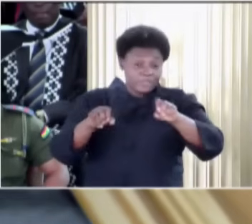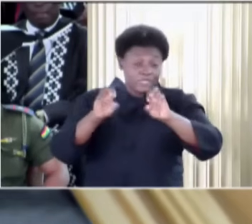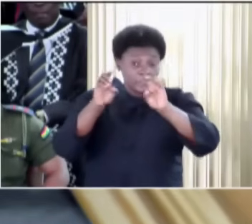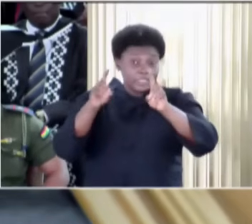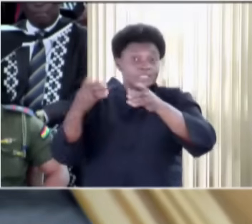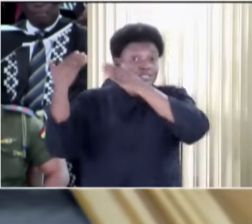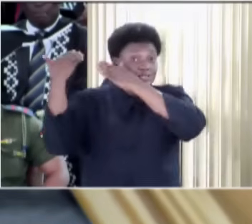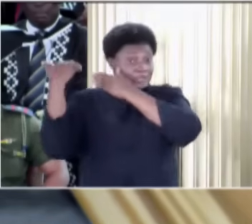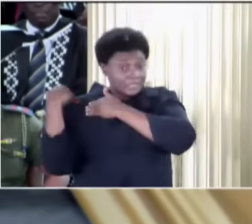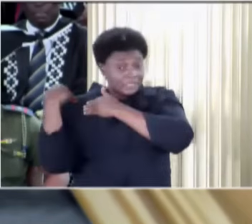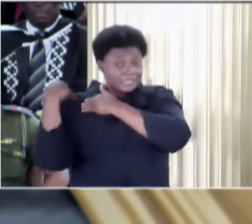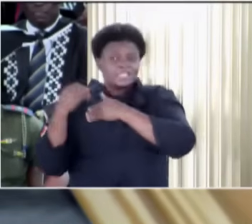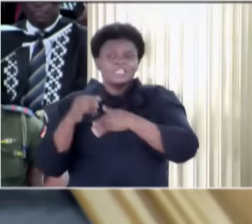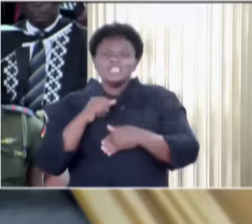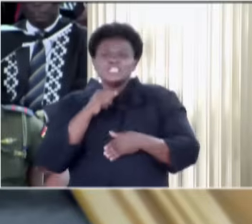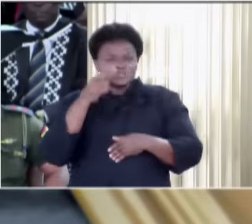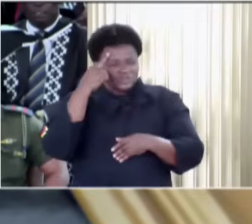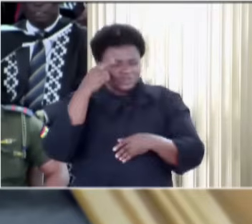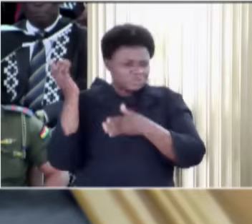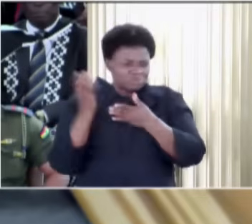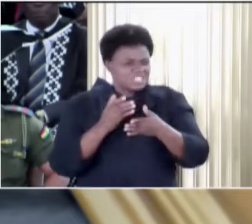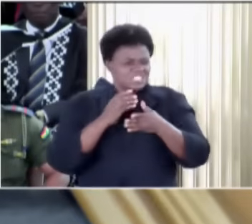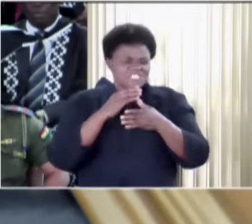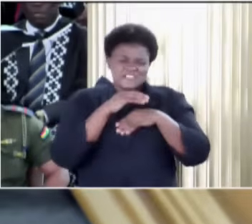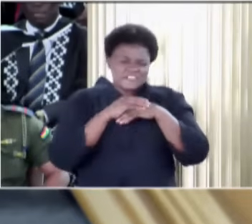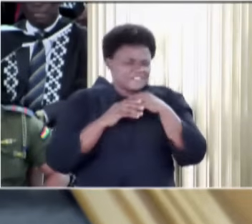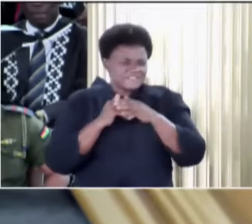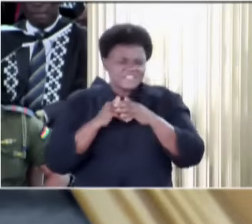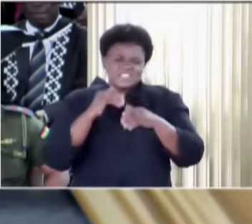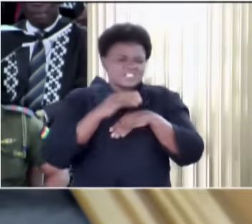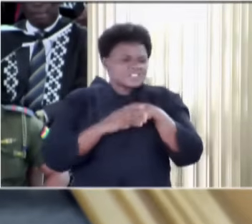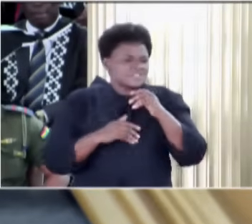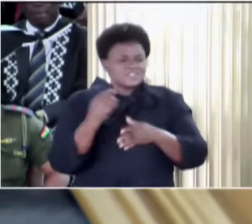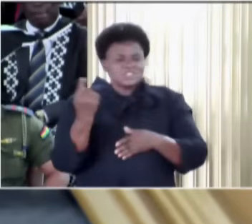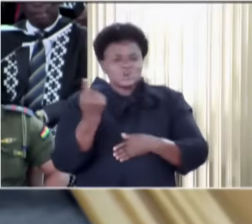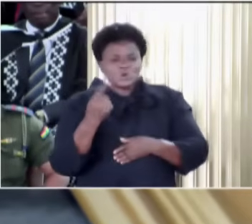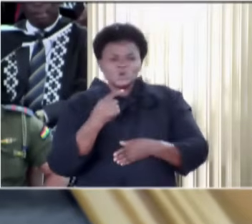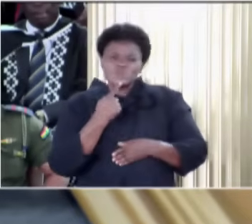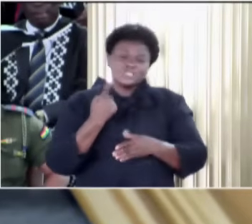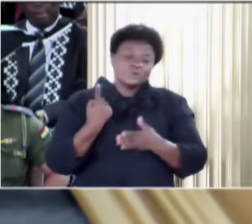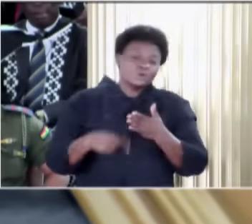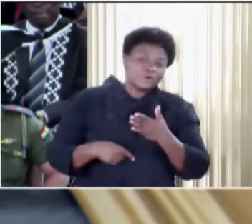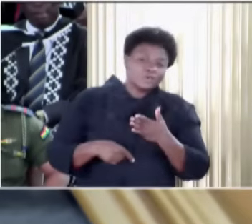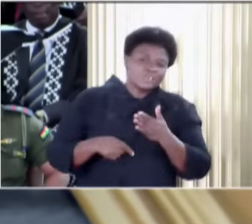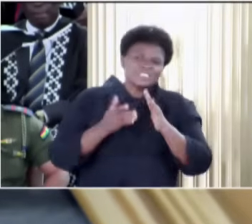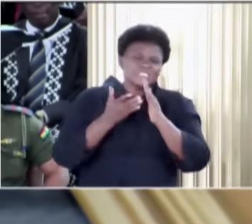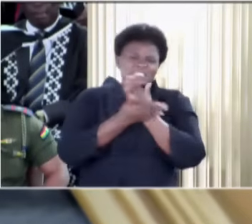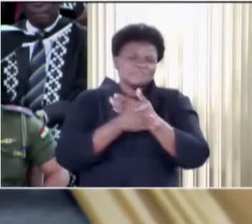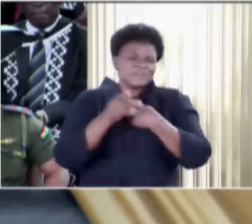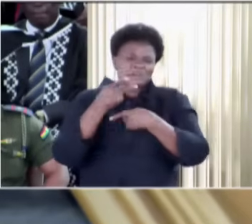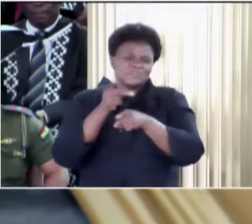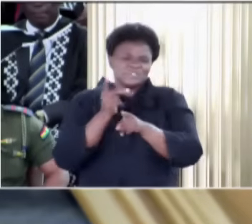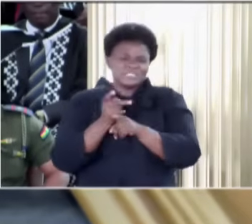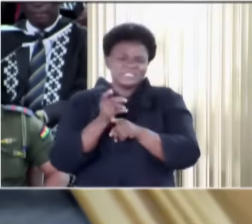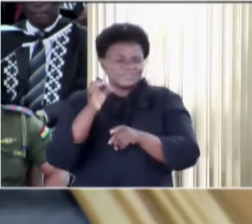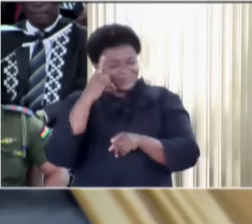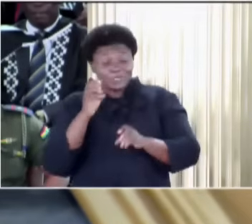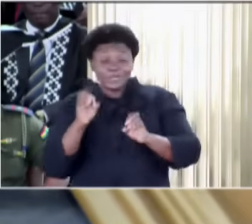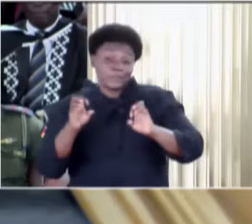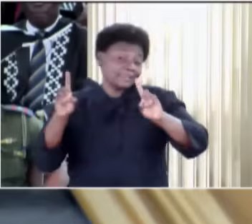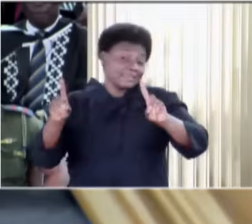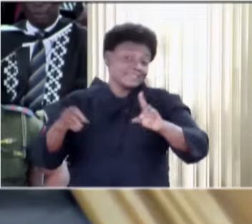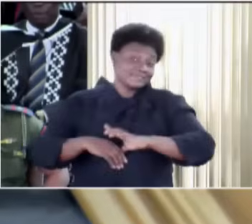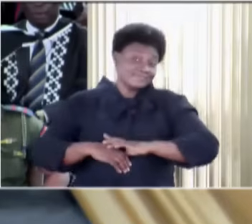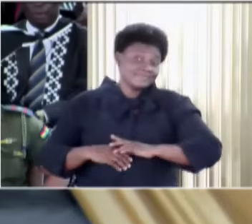It's not meant to bring you comfort. Comfort is only a byproduct of a good education. You